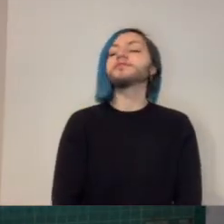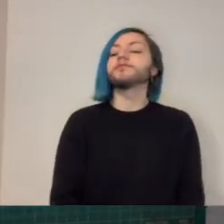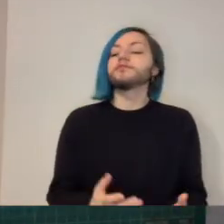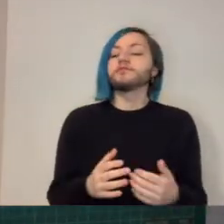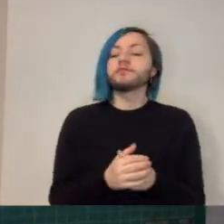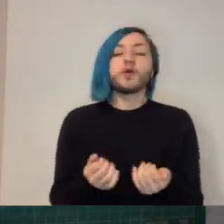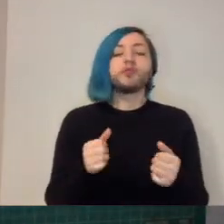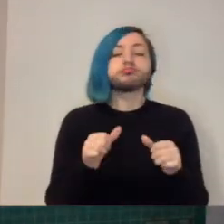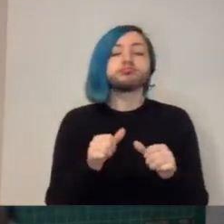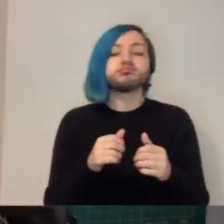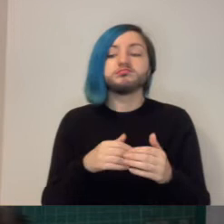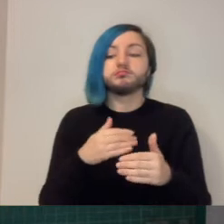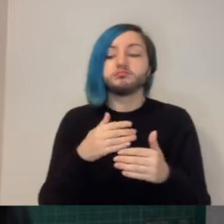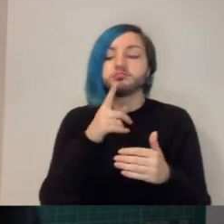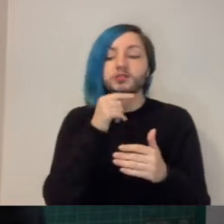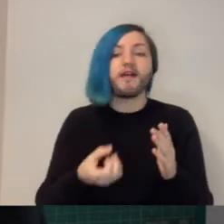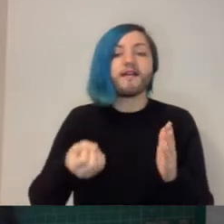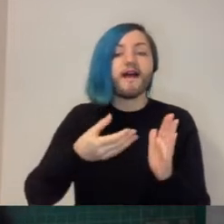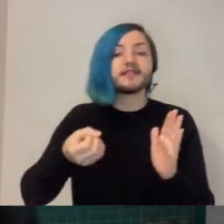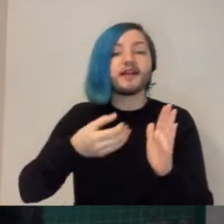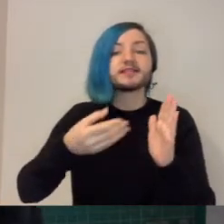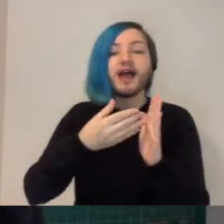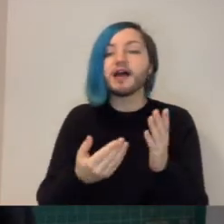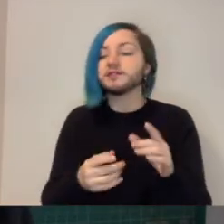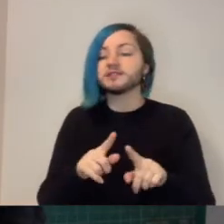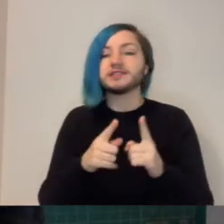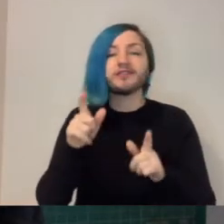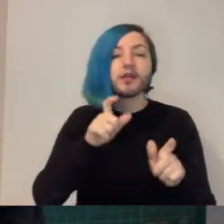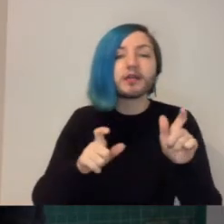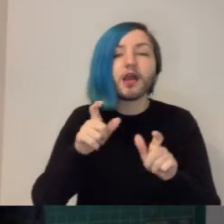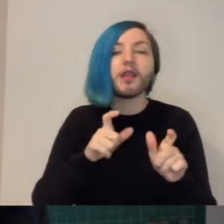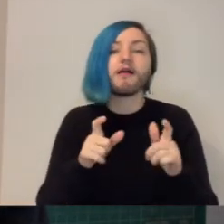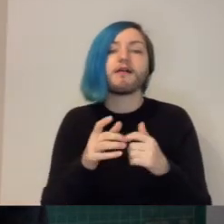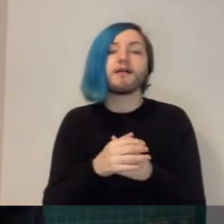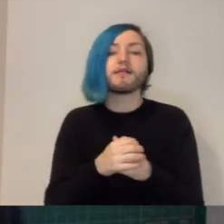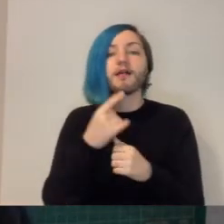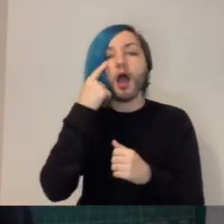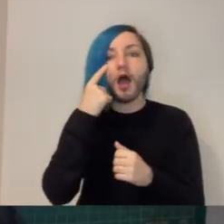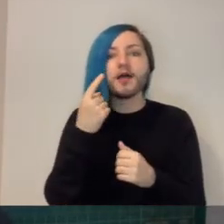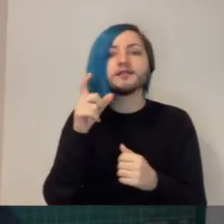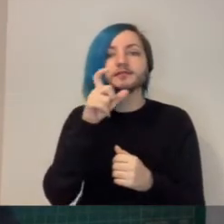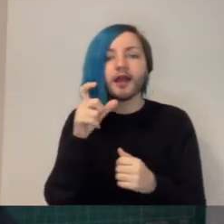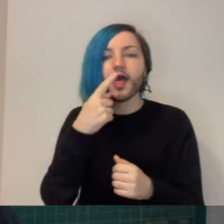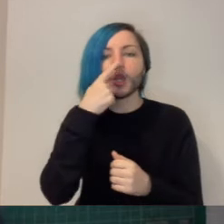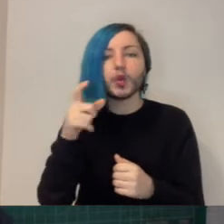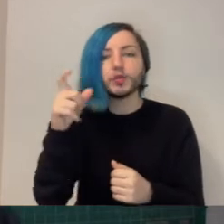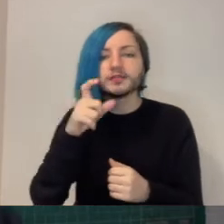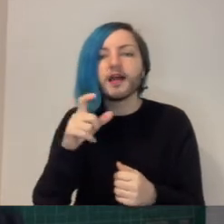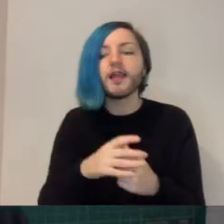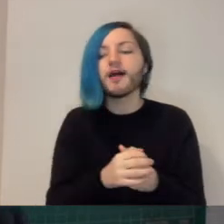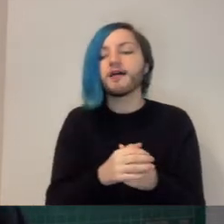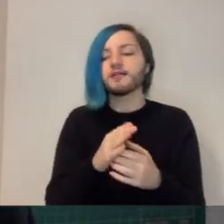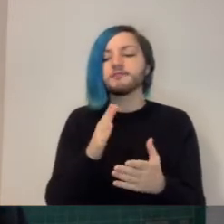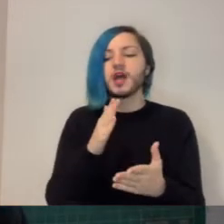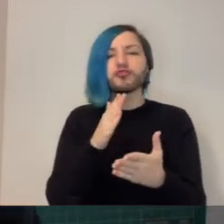Your mask will take shape, and then you can add on more colour, introduce colour into the eyes, into the